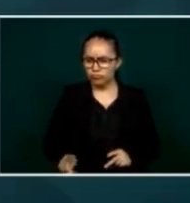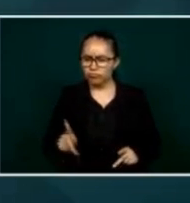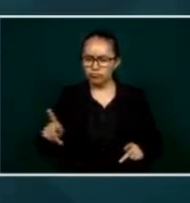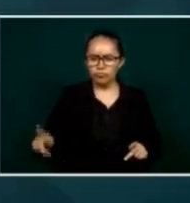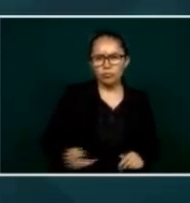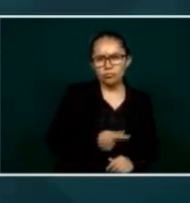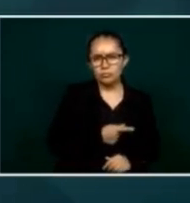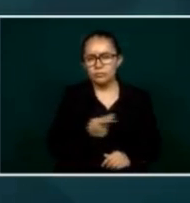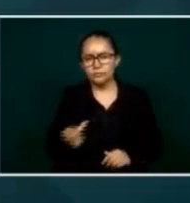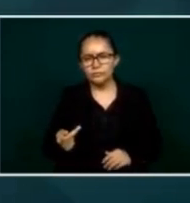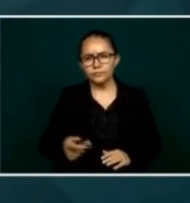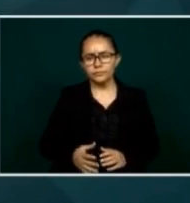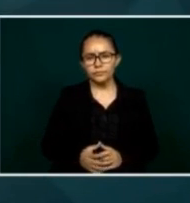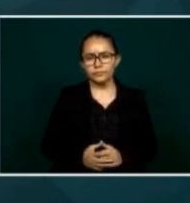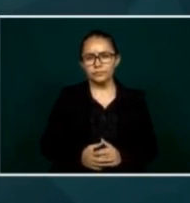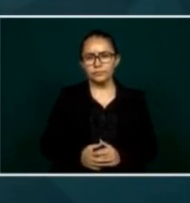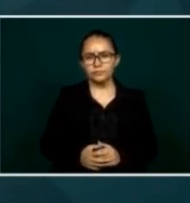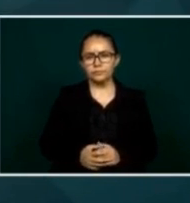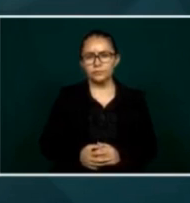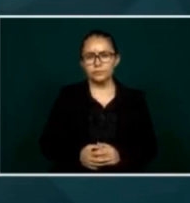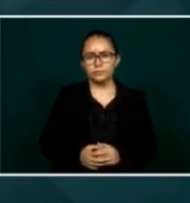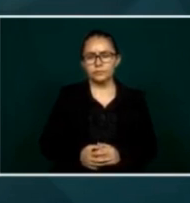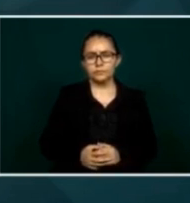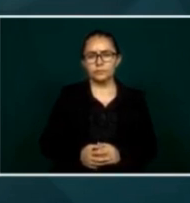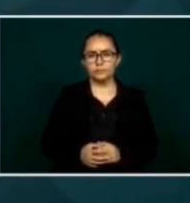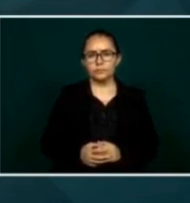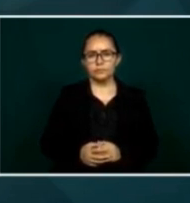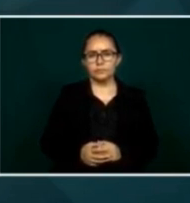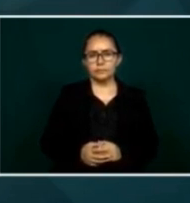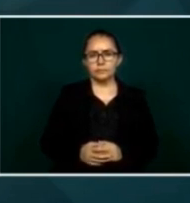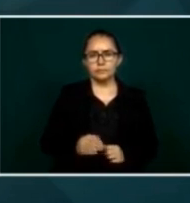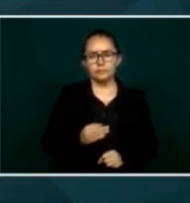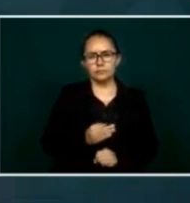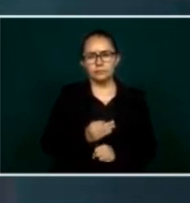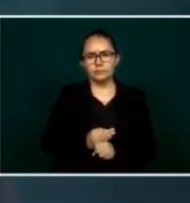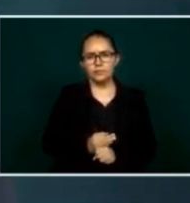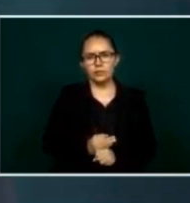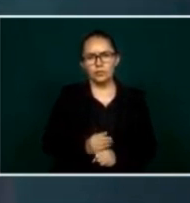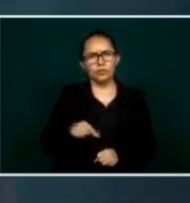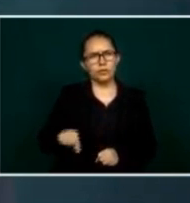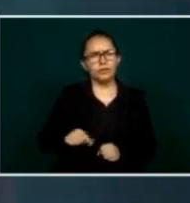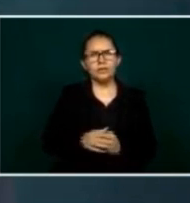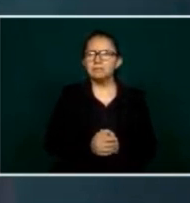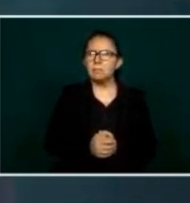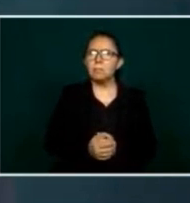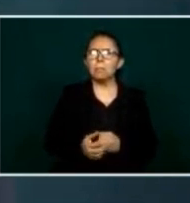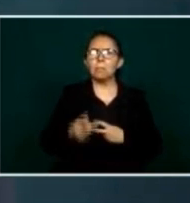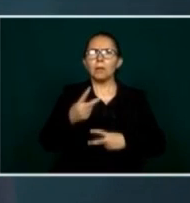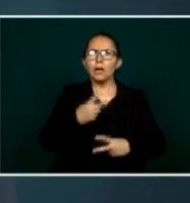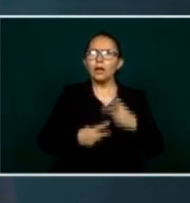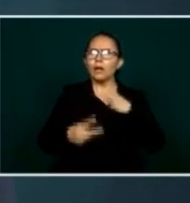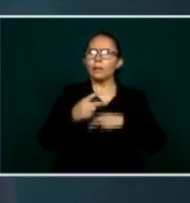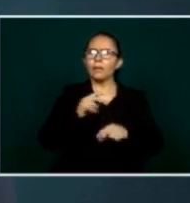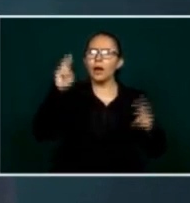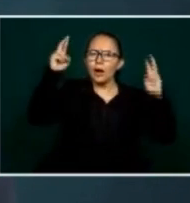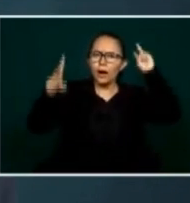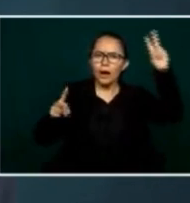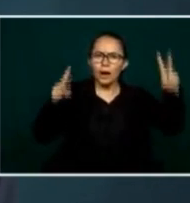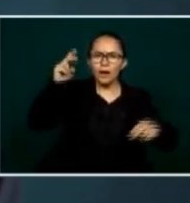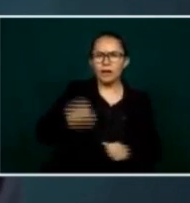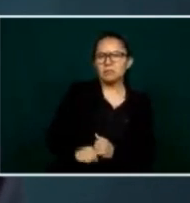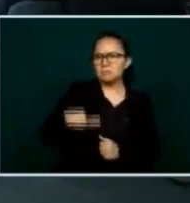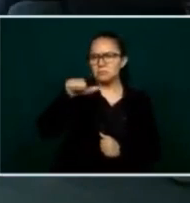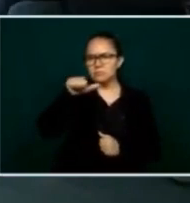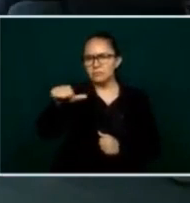state with poor people. I have made 6 visits